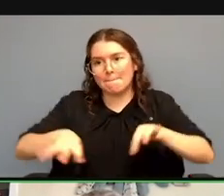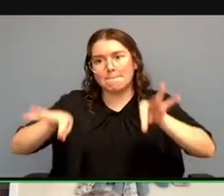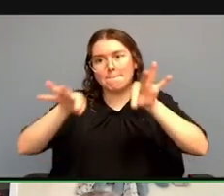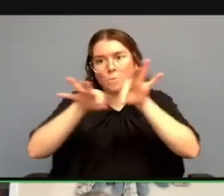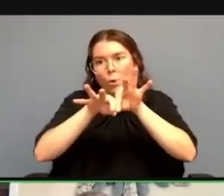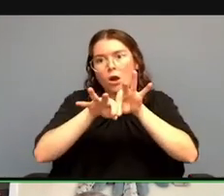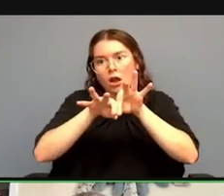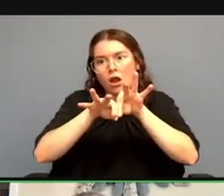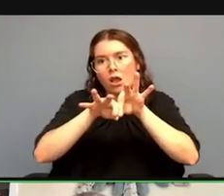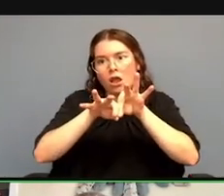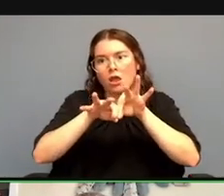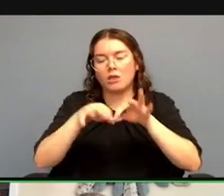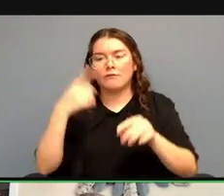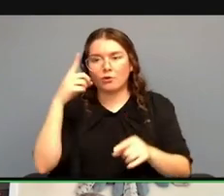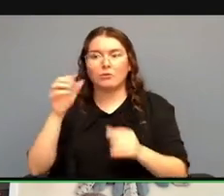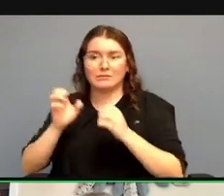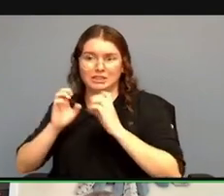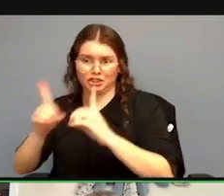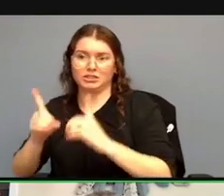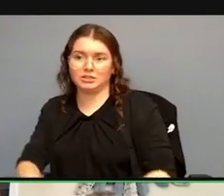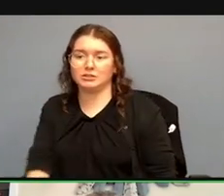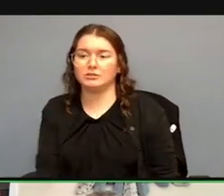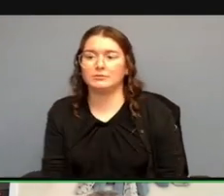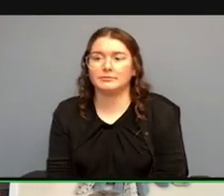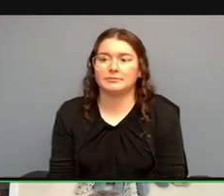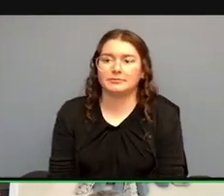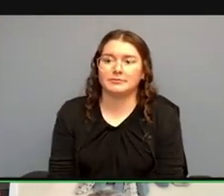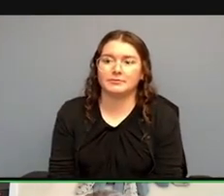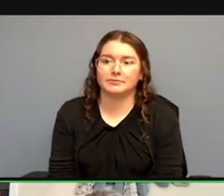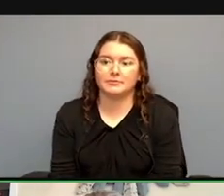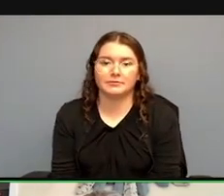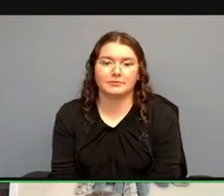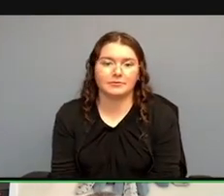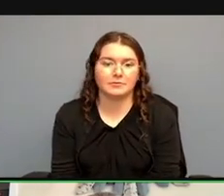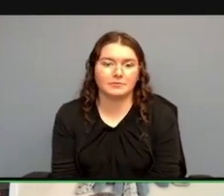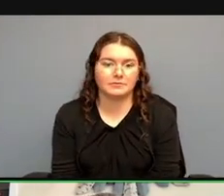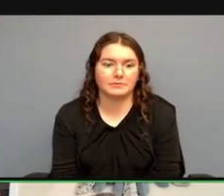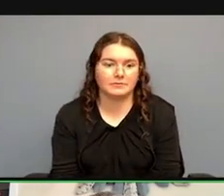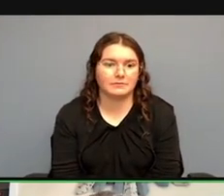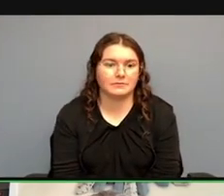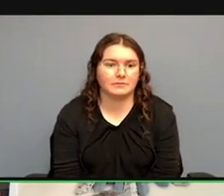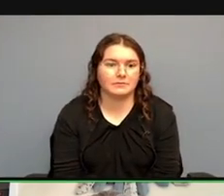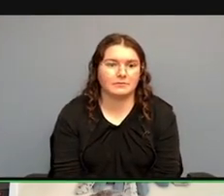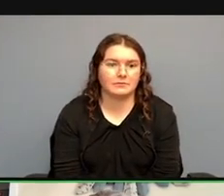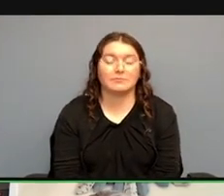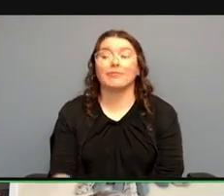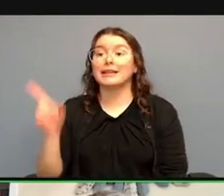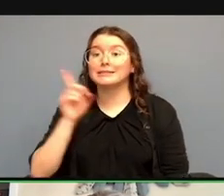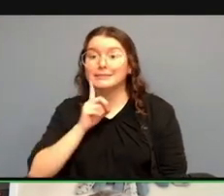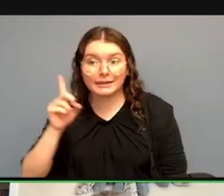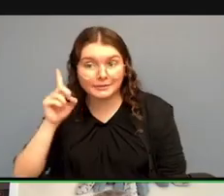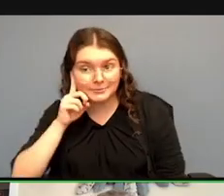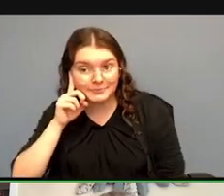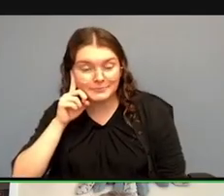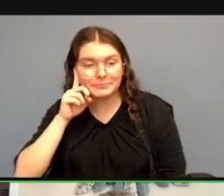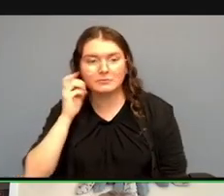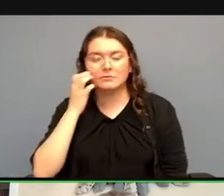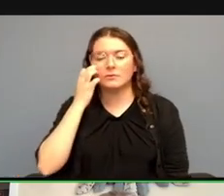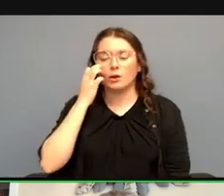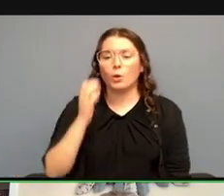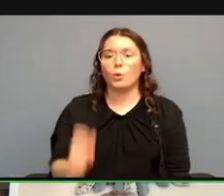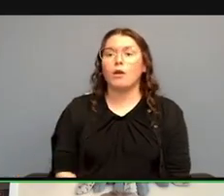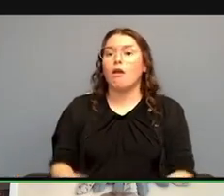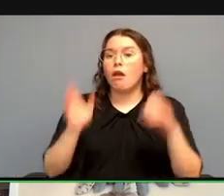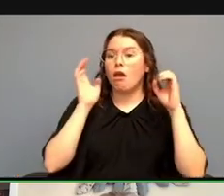educationally. Deafness. So the educational code